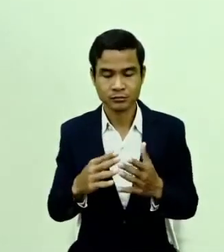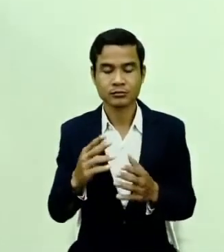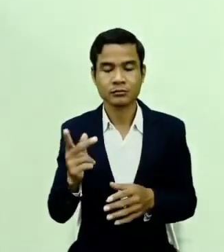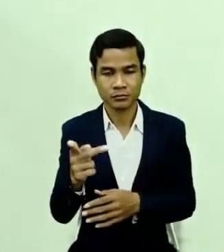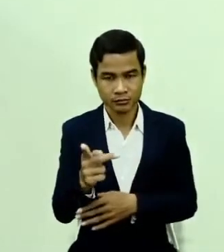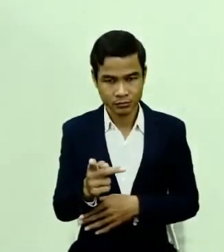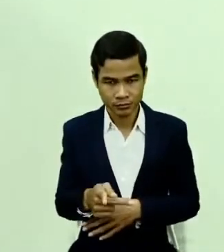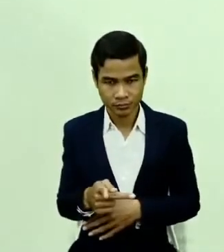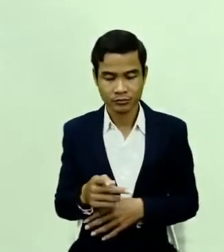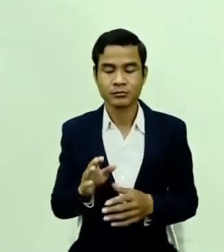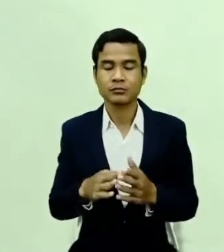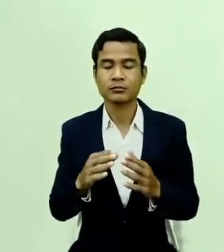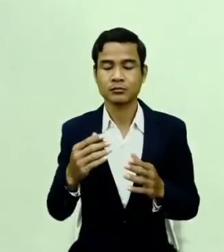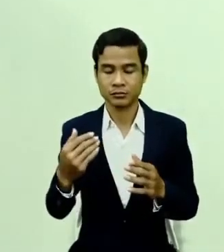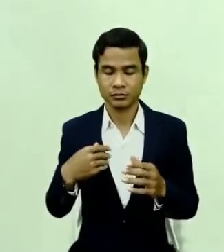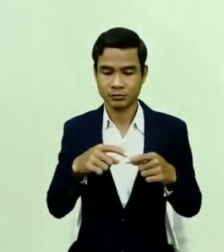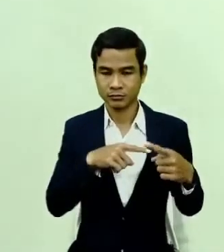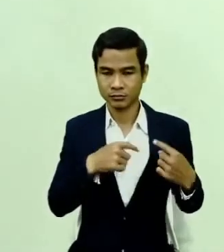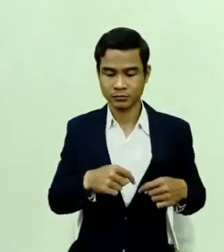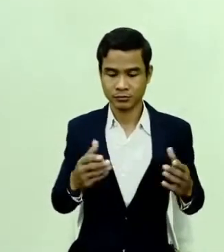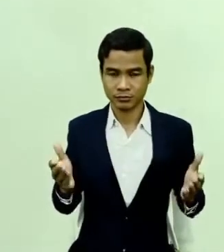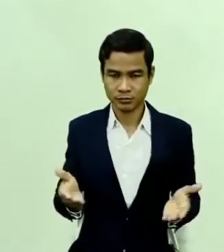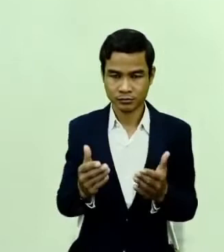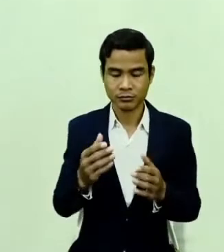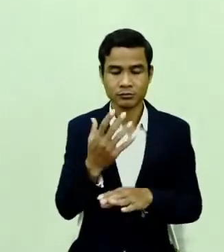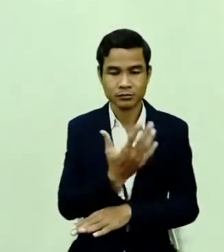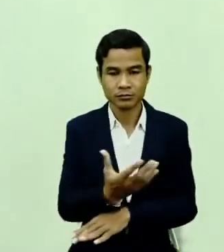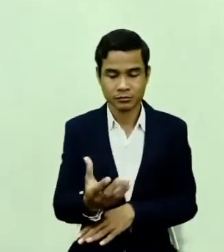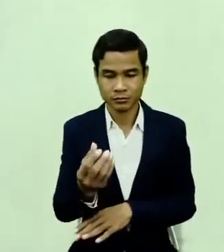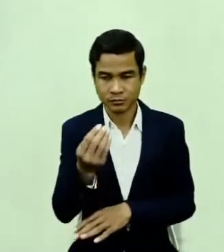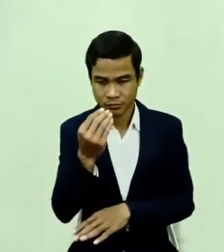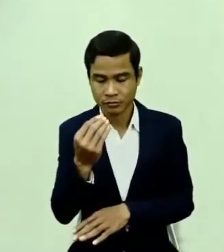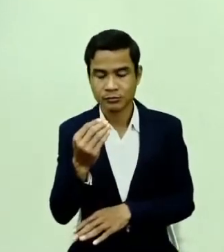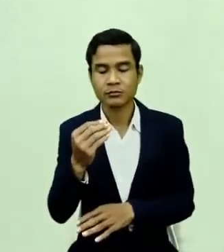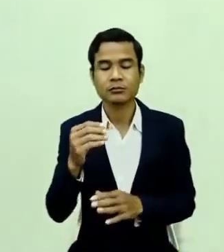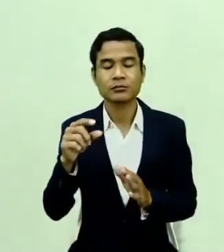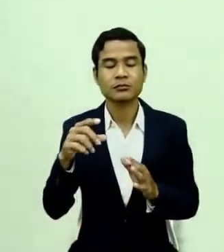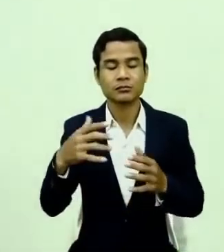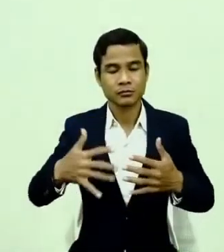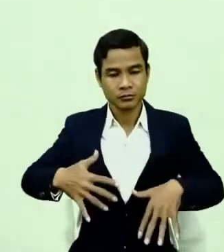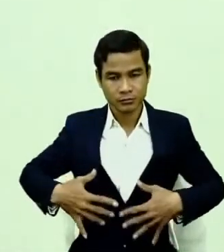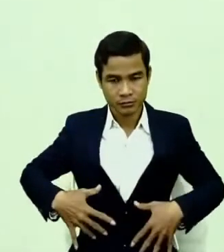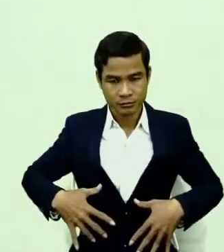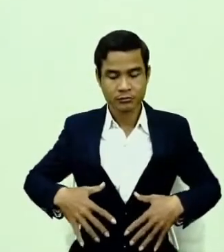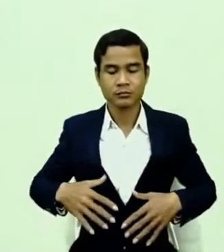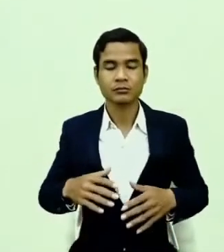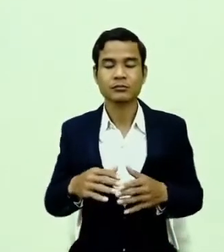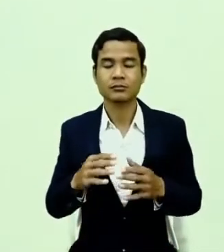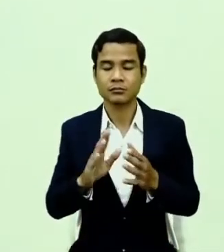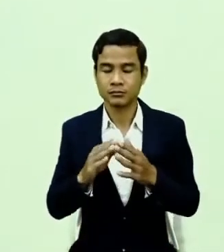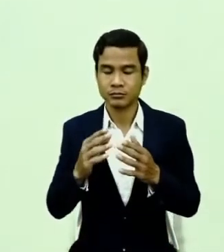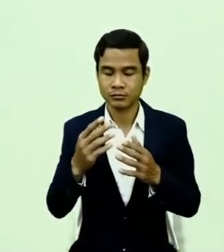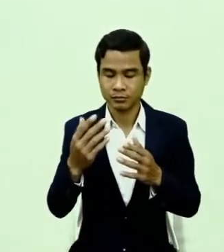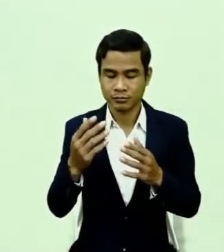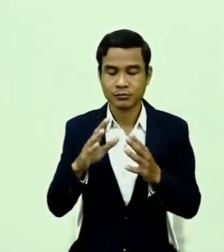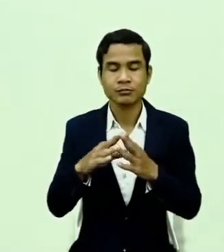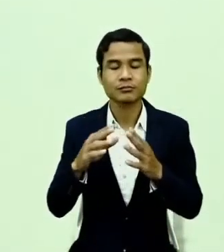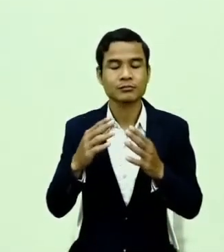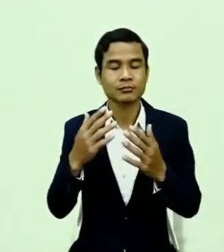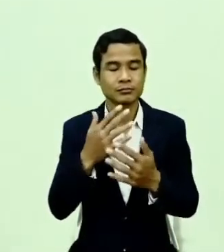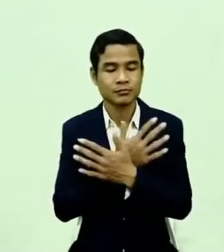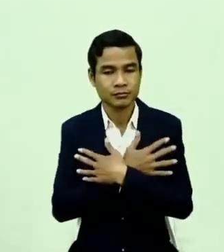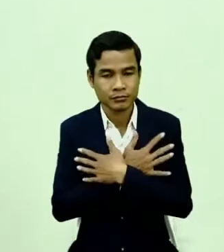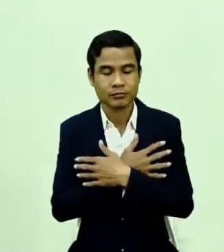cheer. Car look the jet. Aha. Car come san. Car saksa, rin